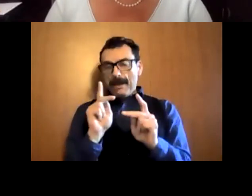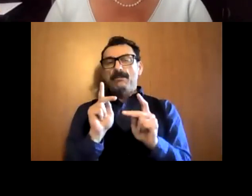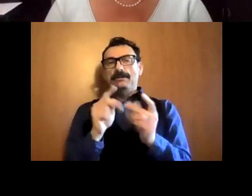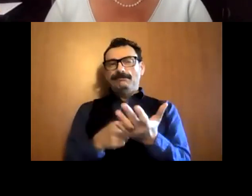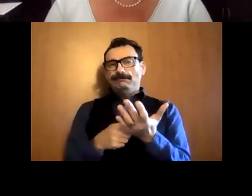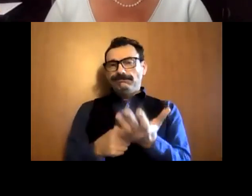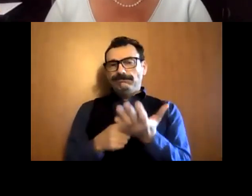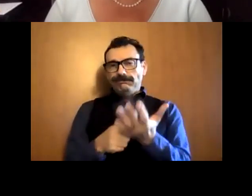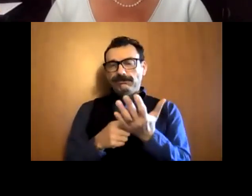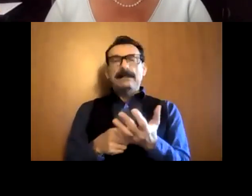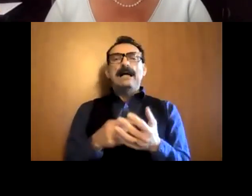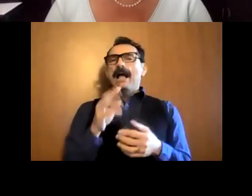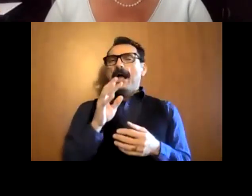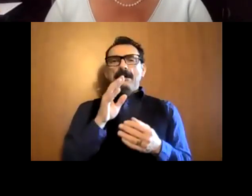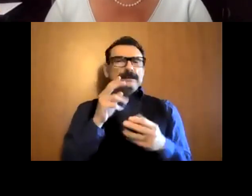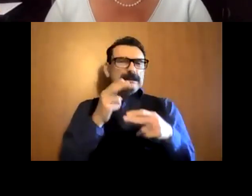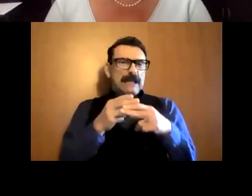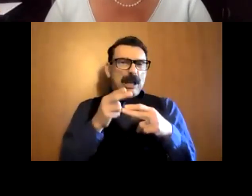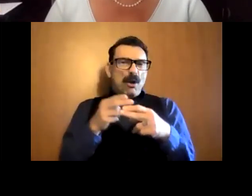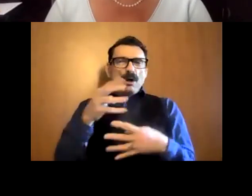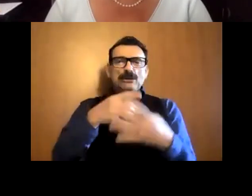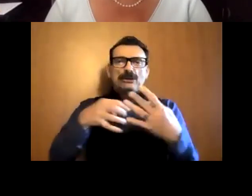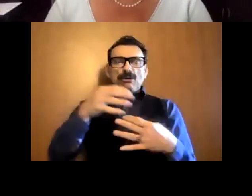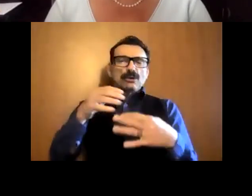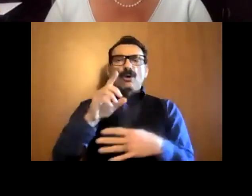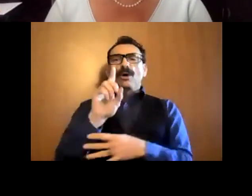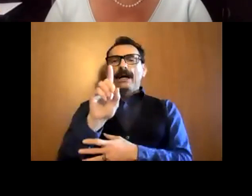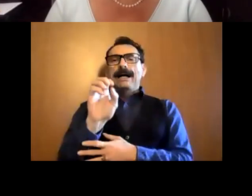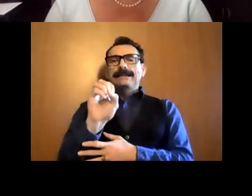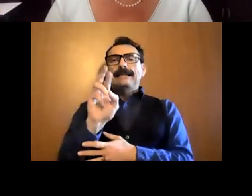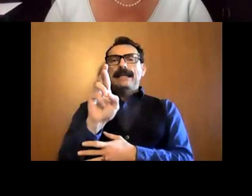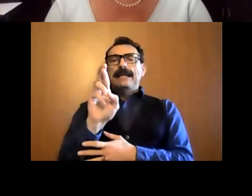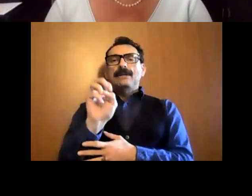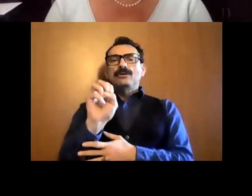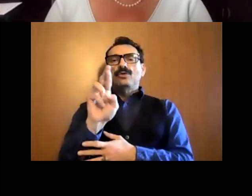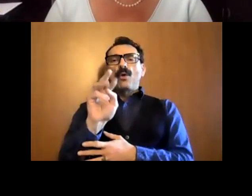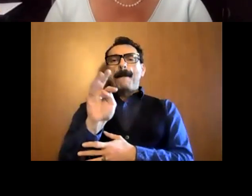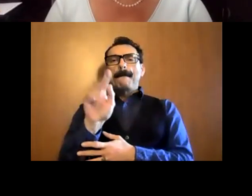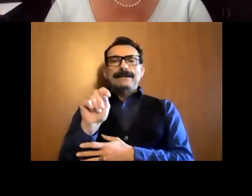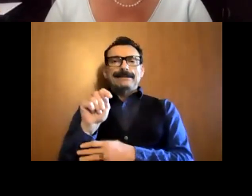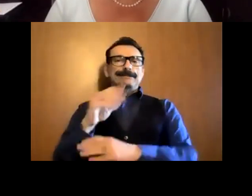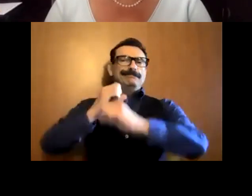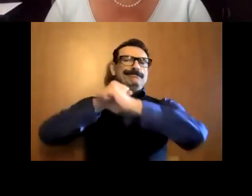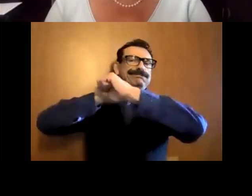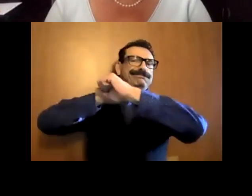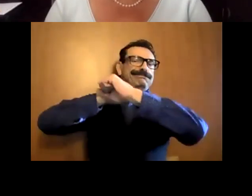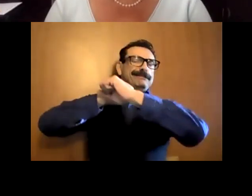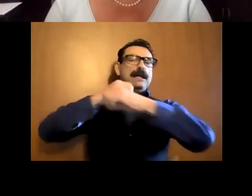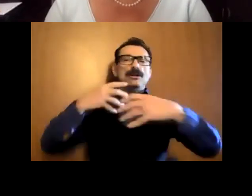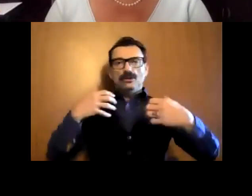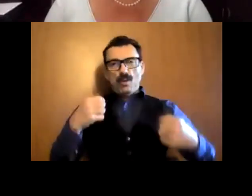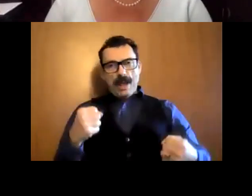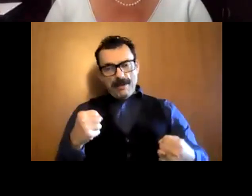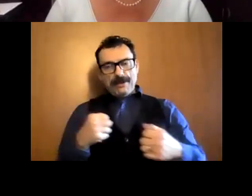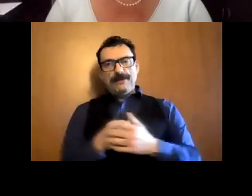sort of as social determinants of health have historically prevented us from having a lot of fair opportunities for